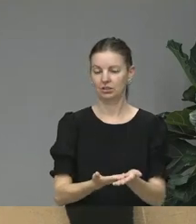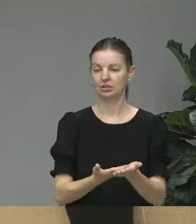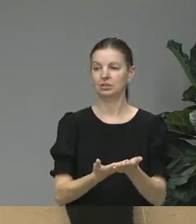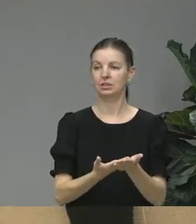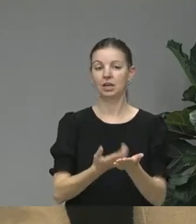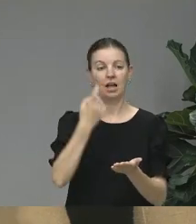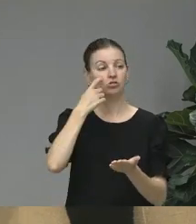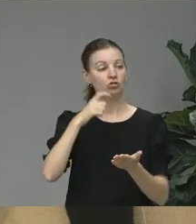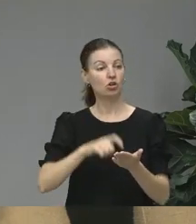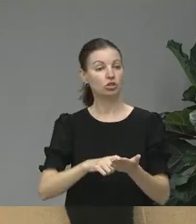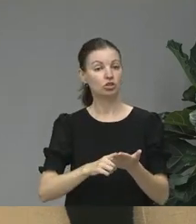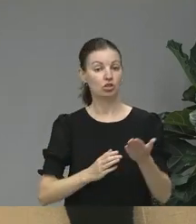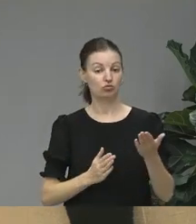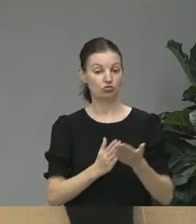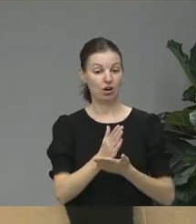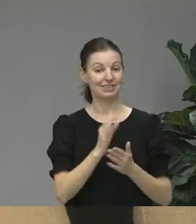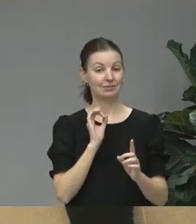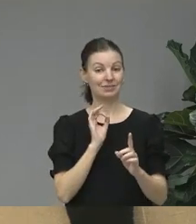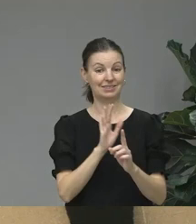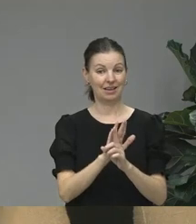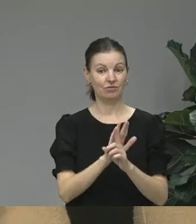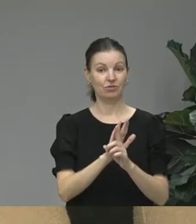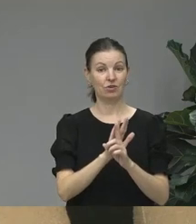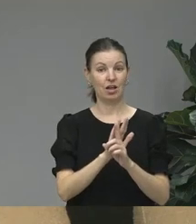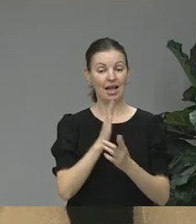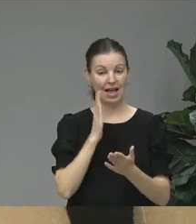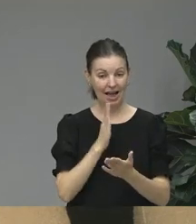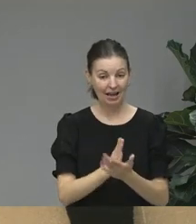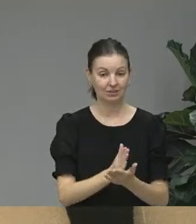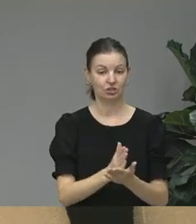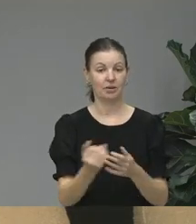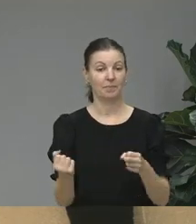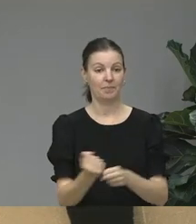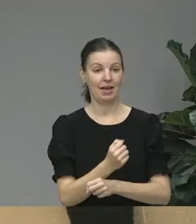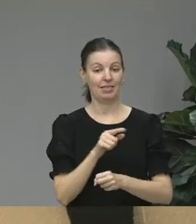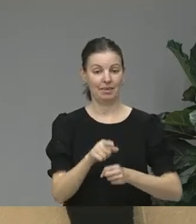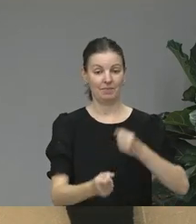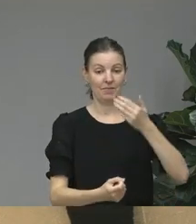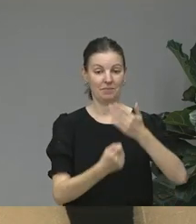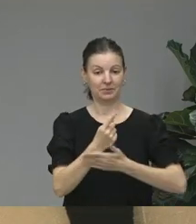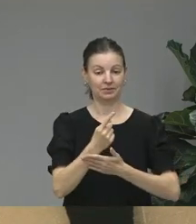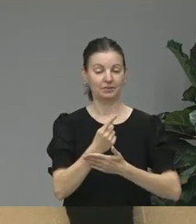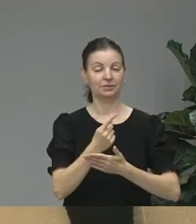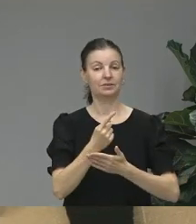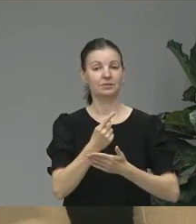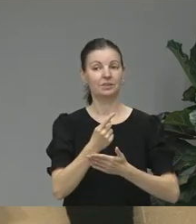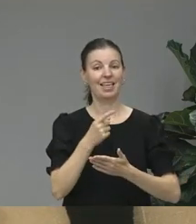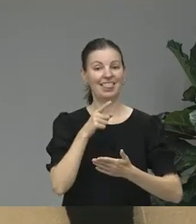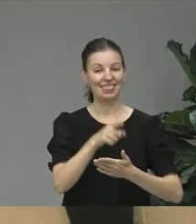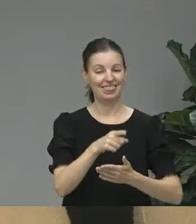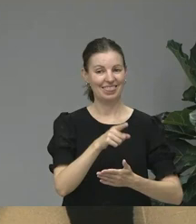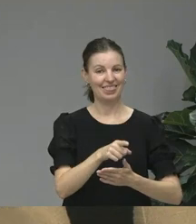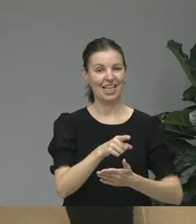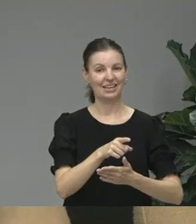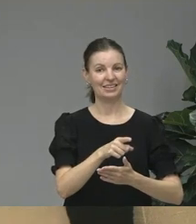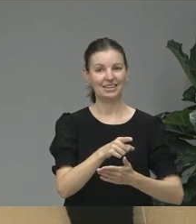that the rights themselves, the realisation of those rights, sits in large measure outside